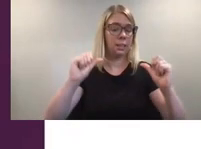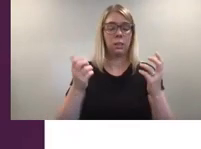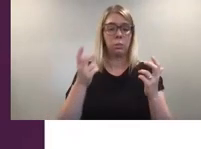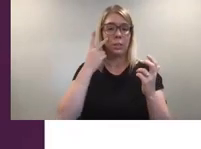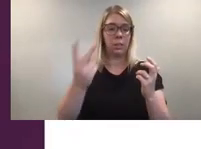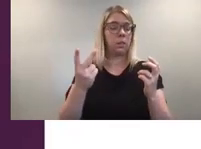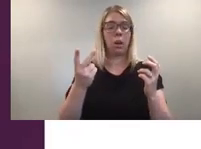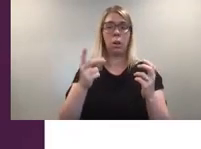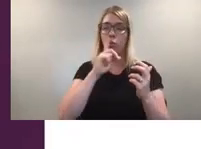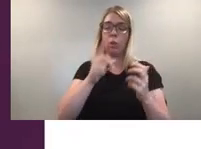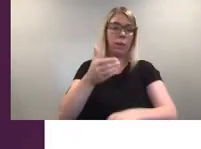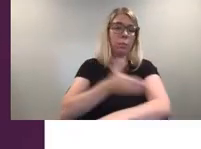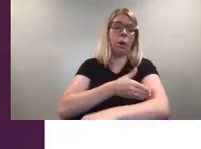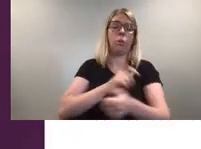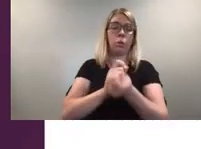OpenPed.